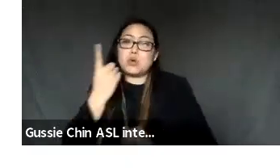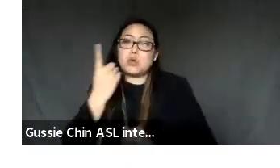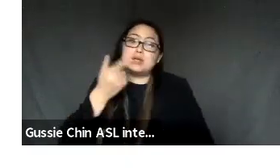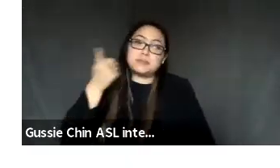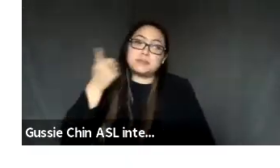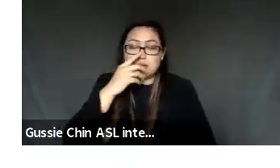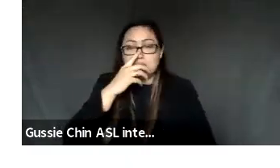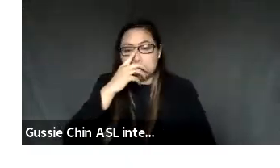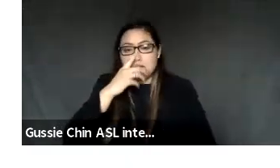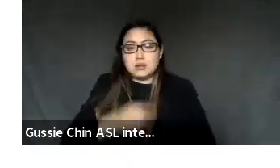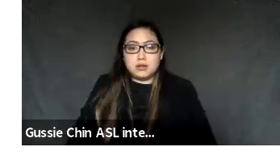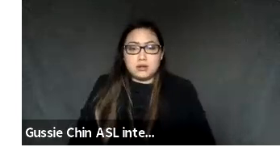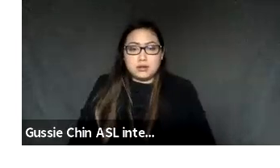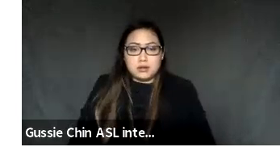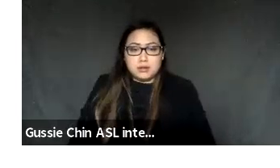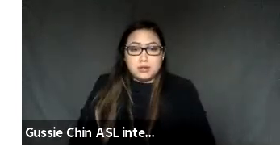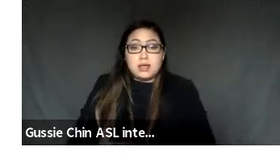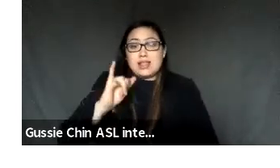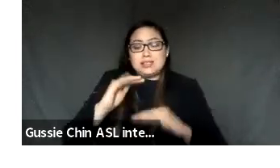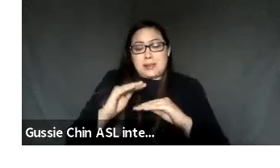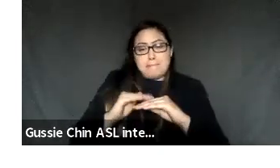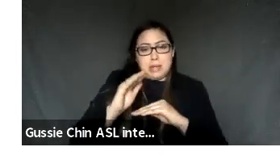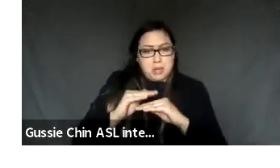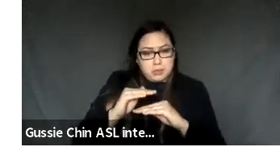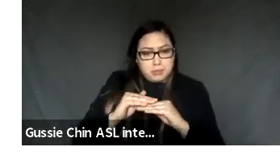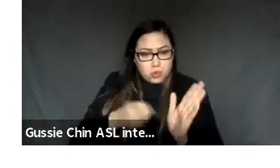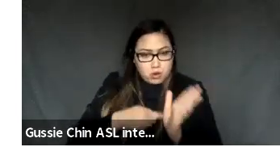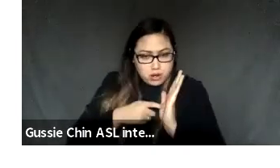that turning space, that's a minimum requirement.